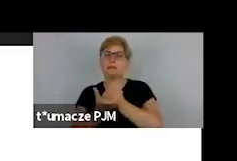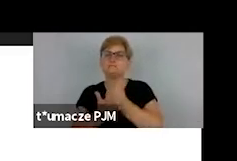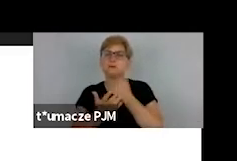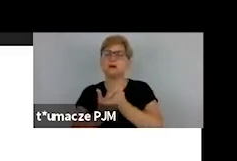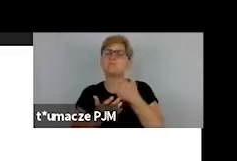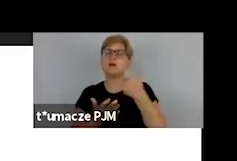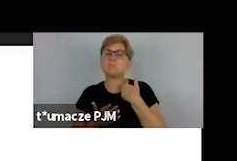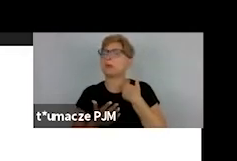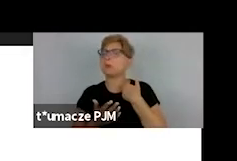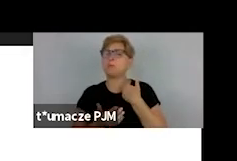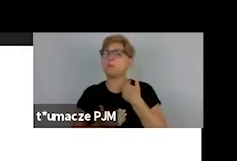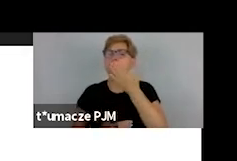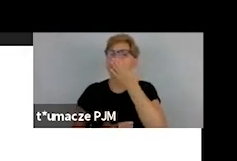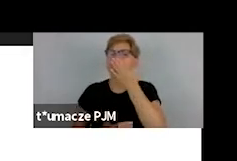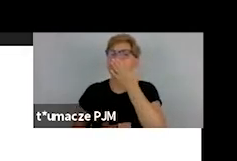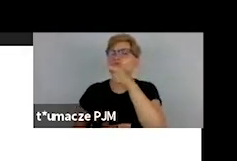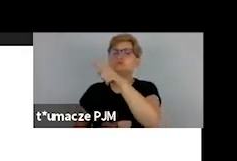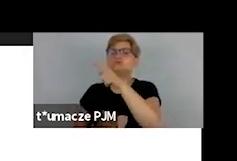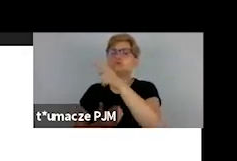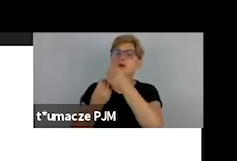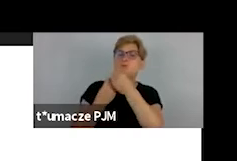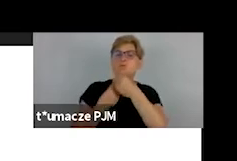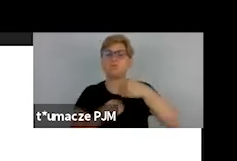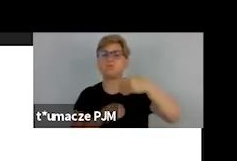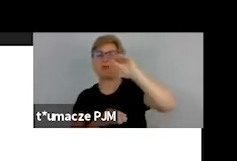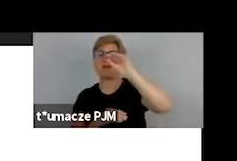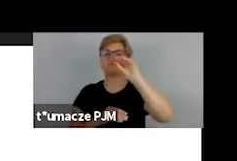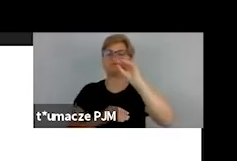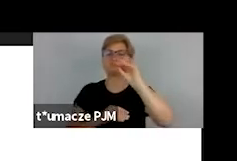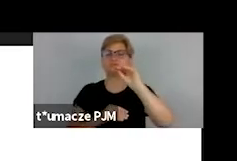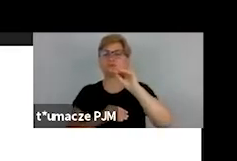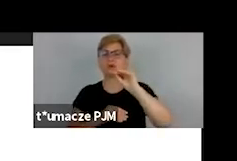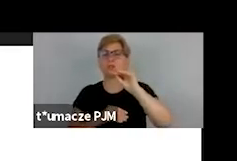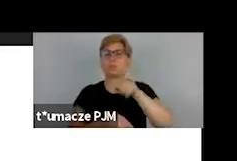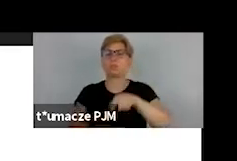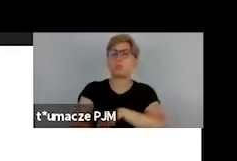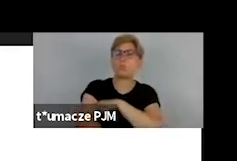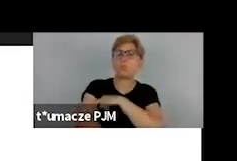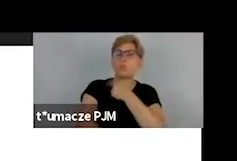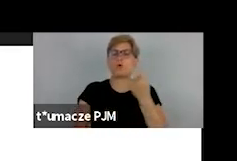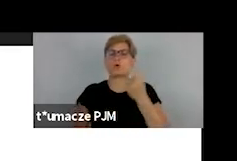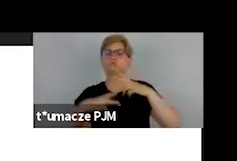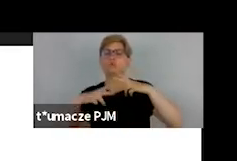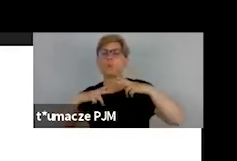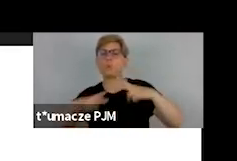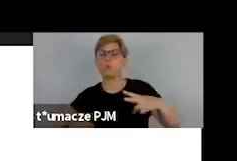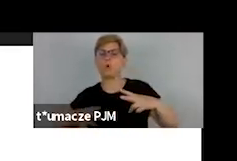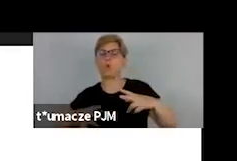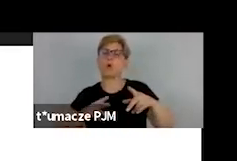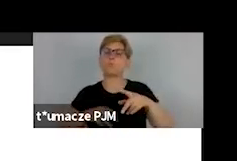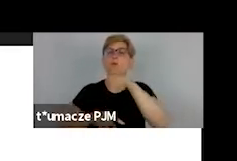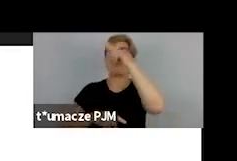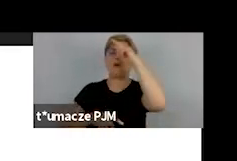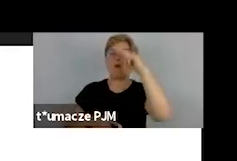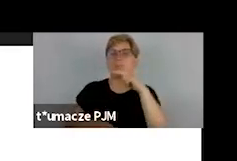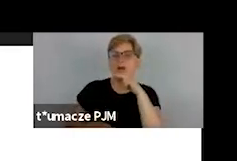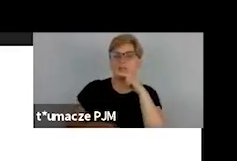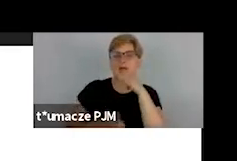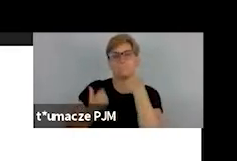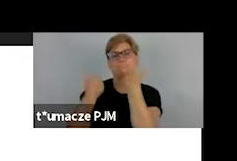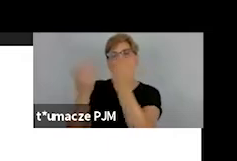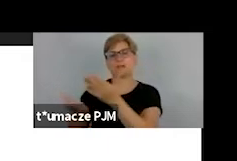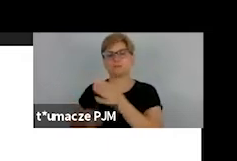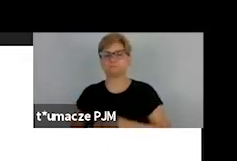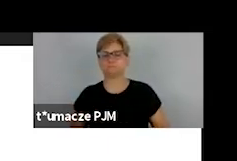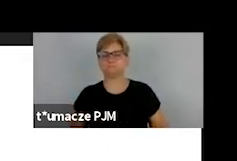couples. We won that. We sued the government to insist on a full ban on corporal punishment so that it became illegal to